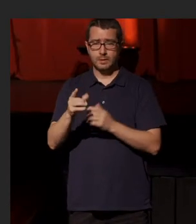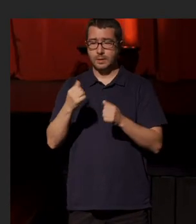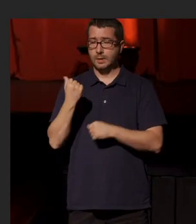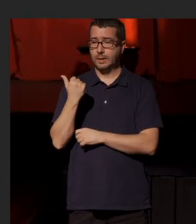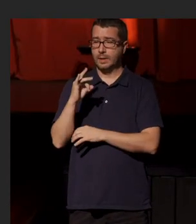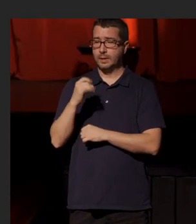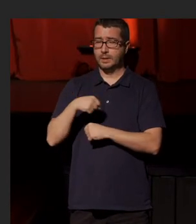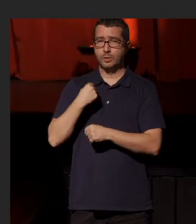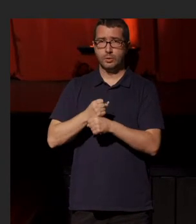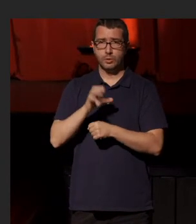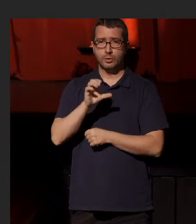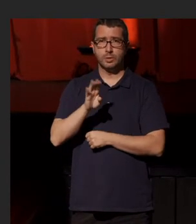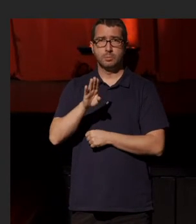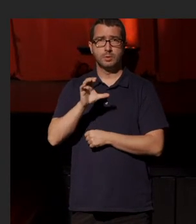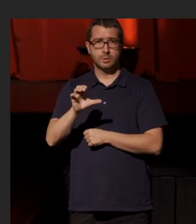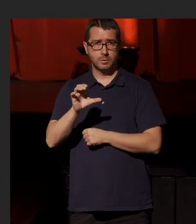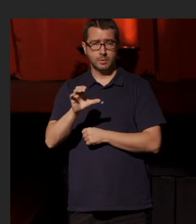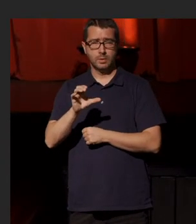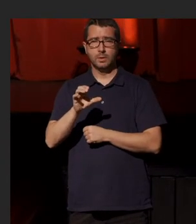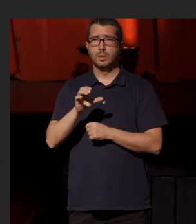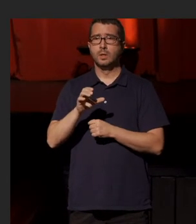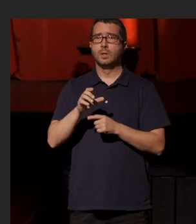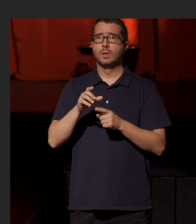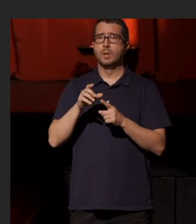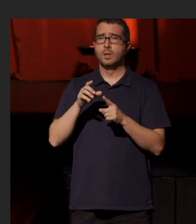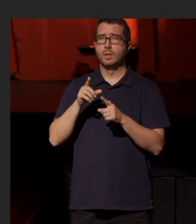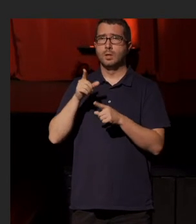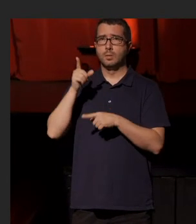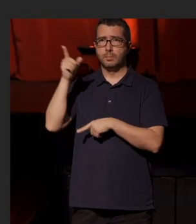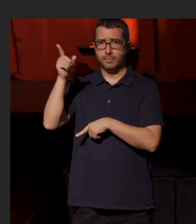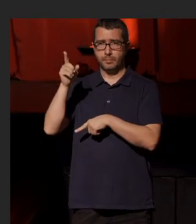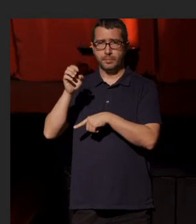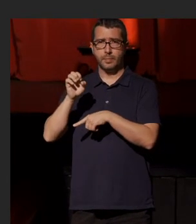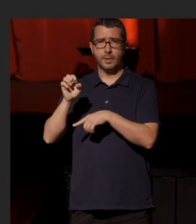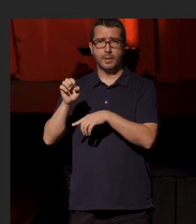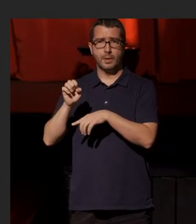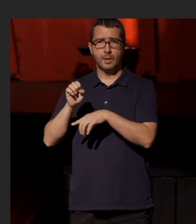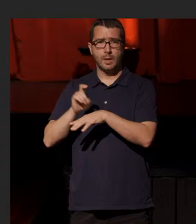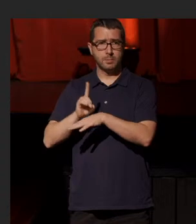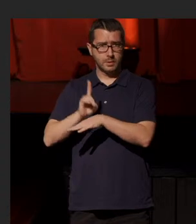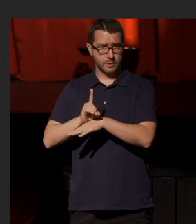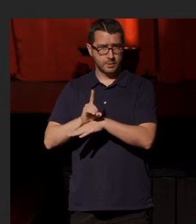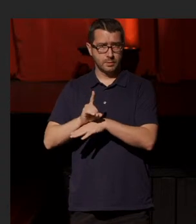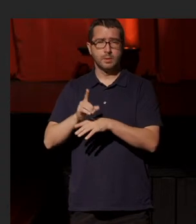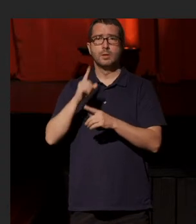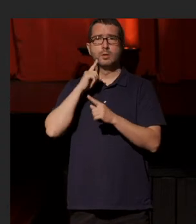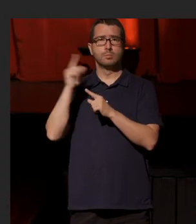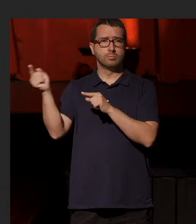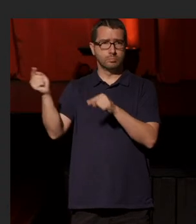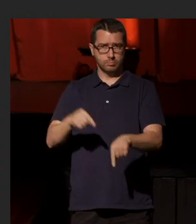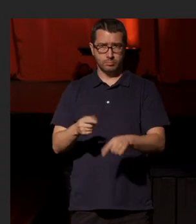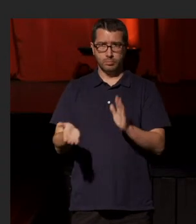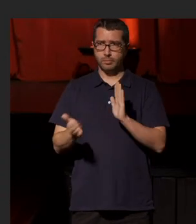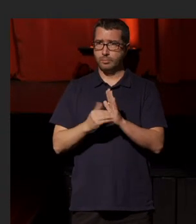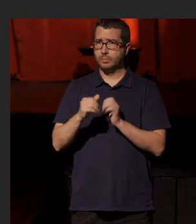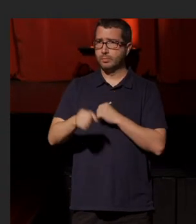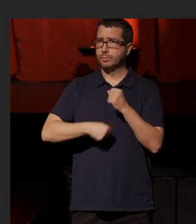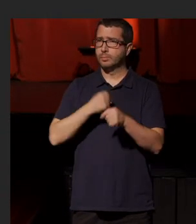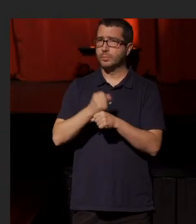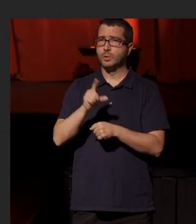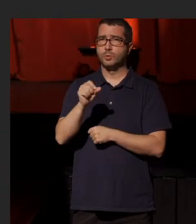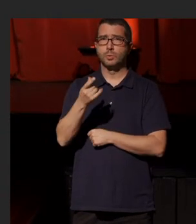CBC working in radio and television in Edmonton, she returned to Nova Scotia in 2018, and we're very lucky to have her